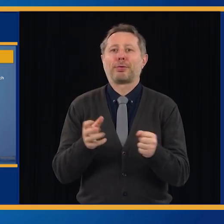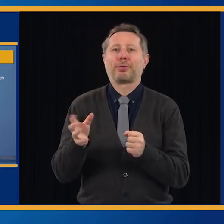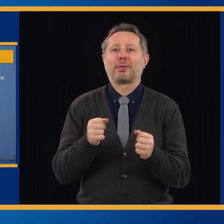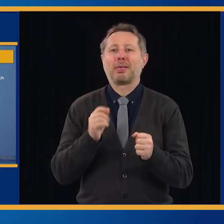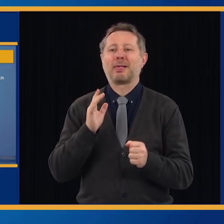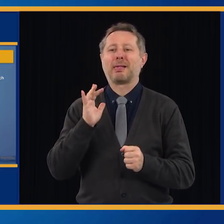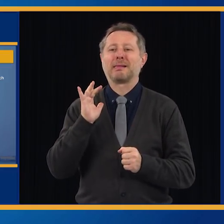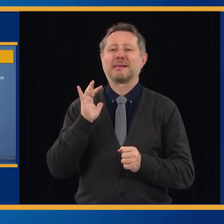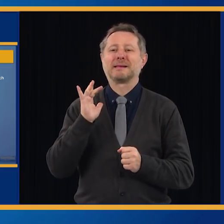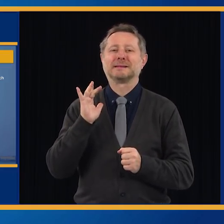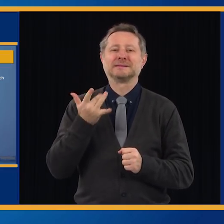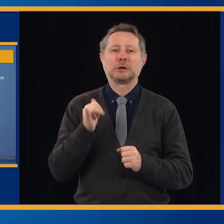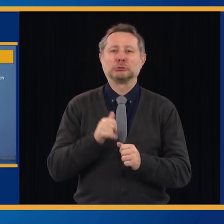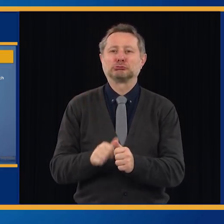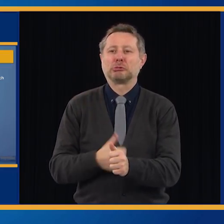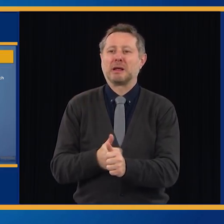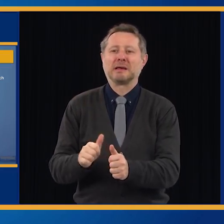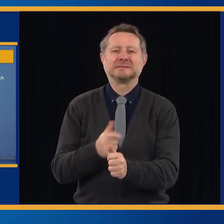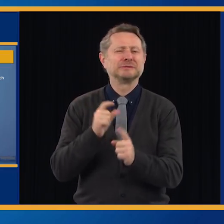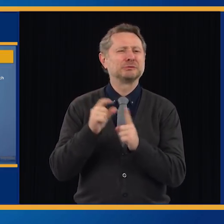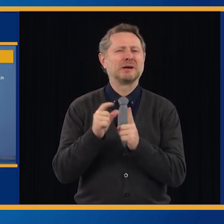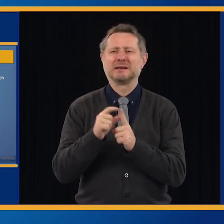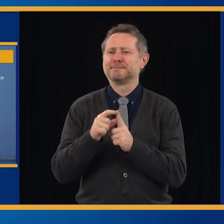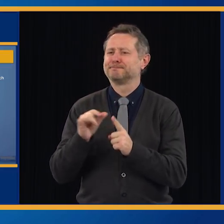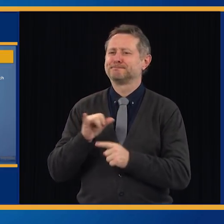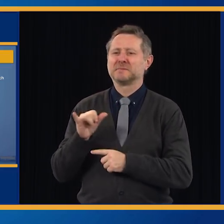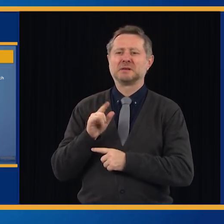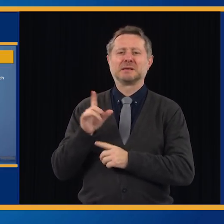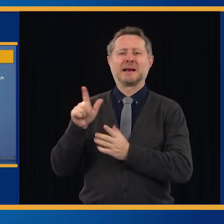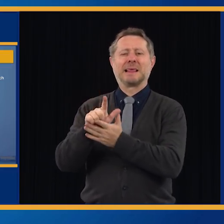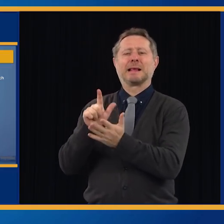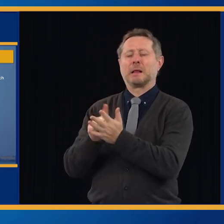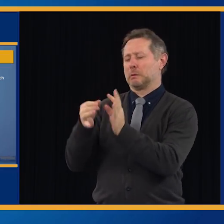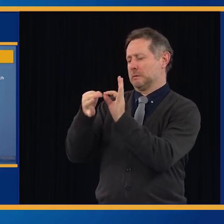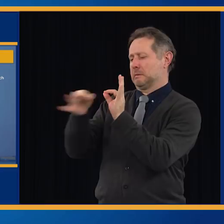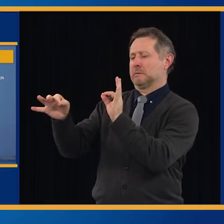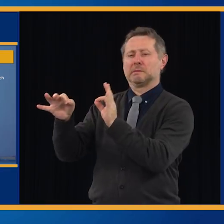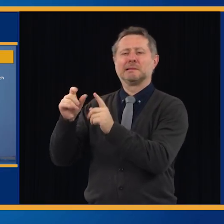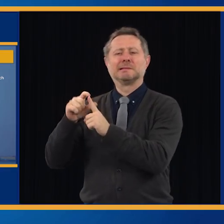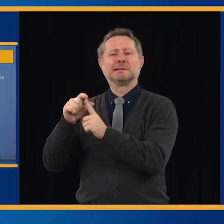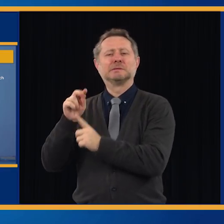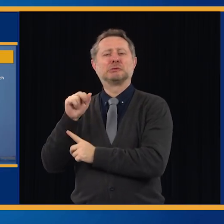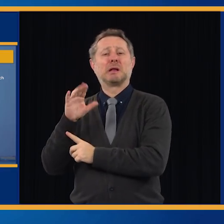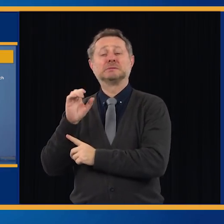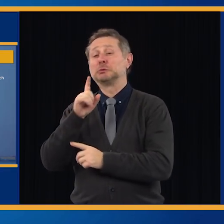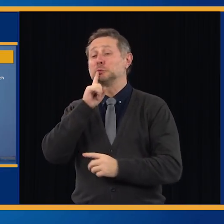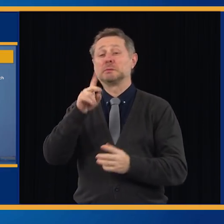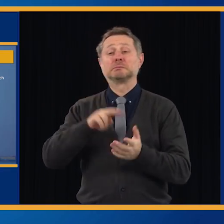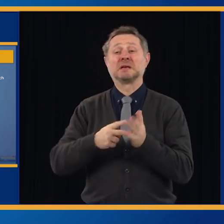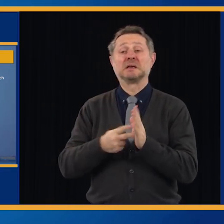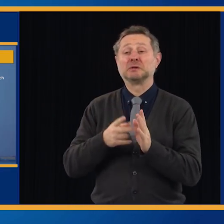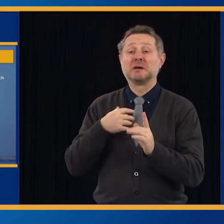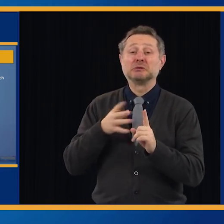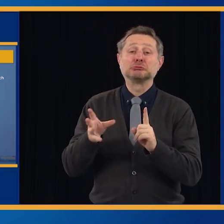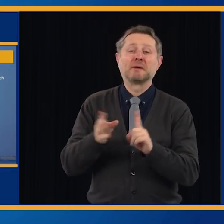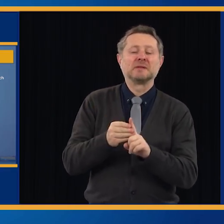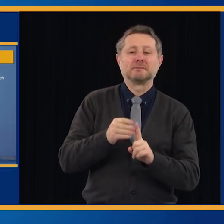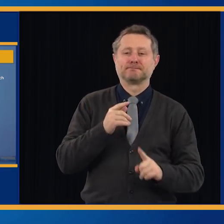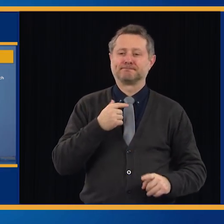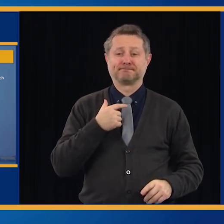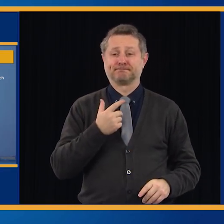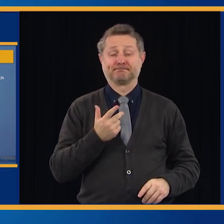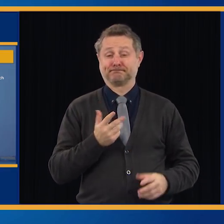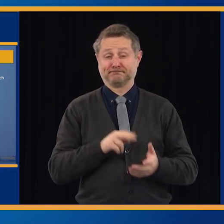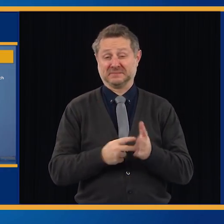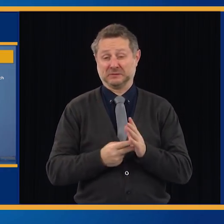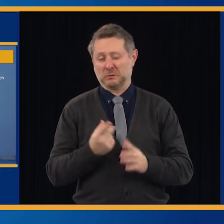Attractive nuisance is a legal term, but an attractive nuisance in this context, you open